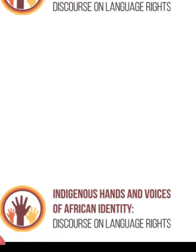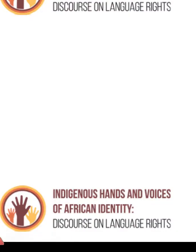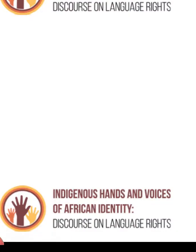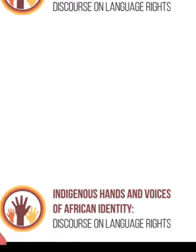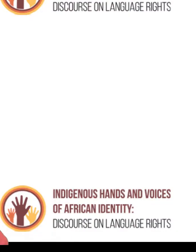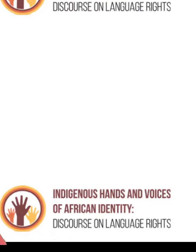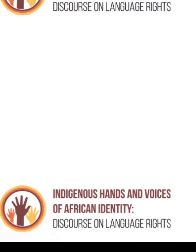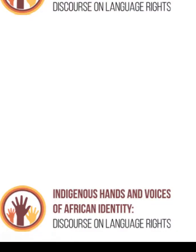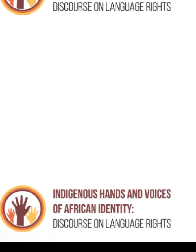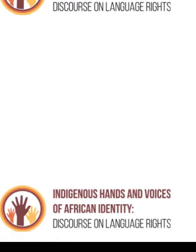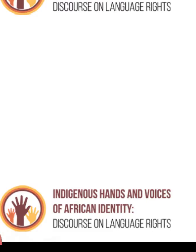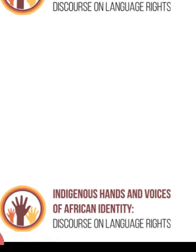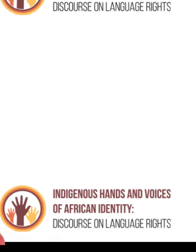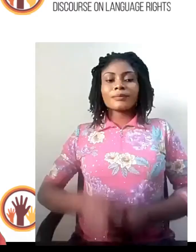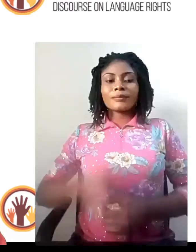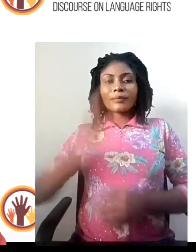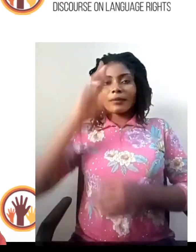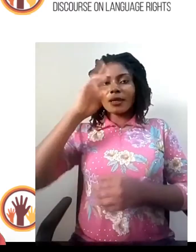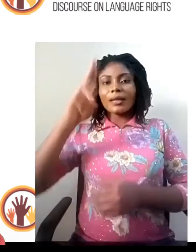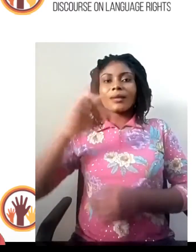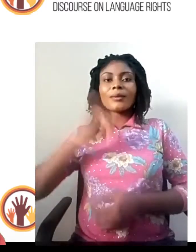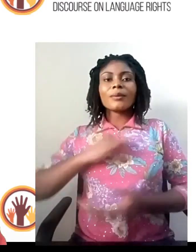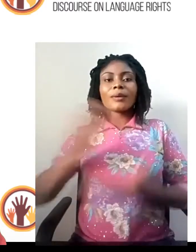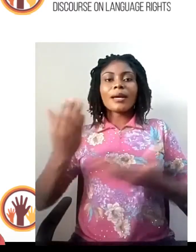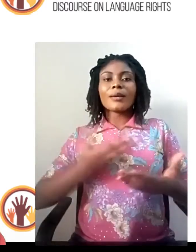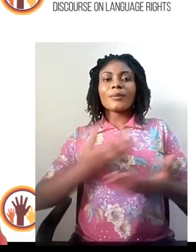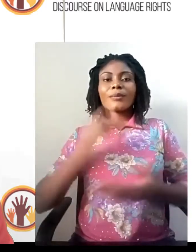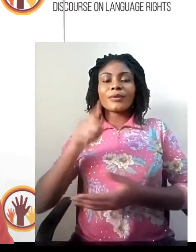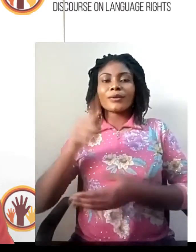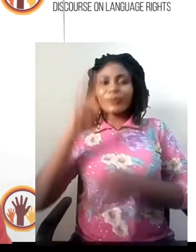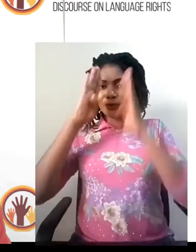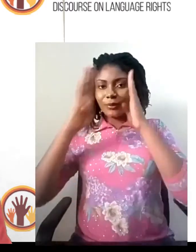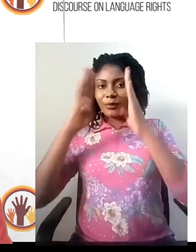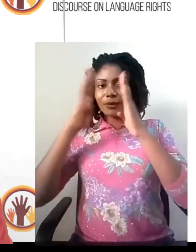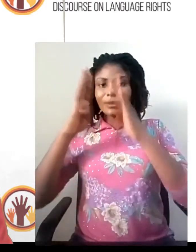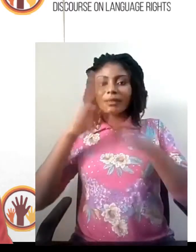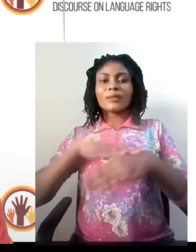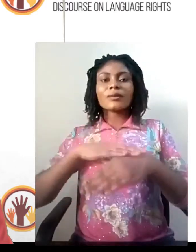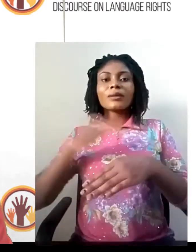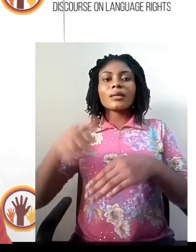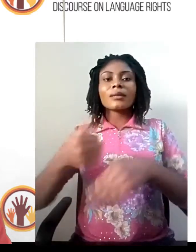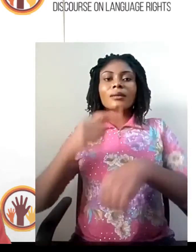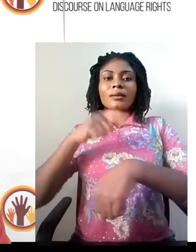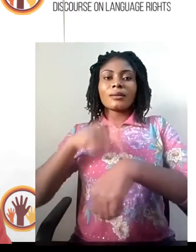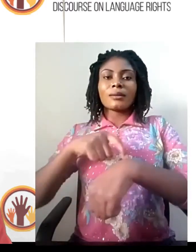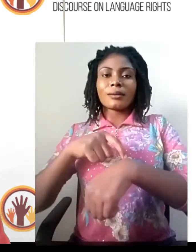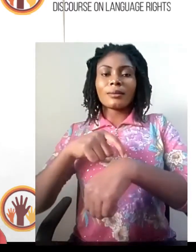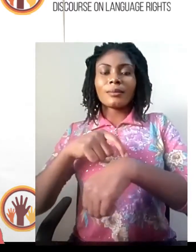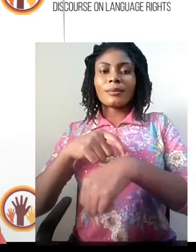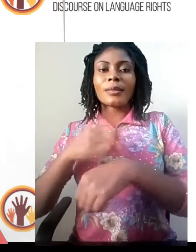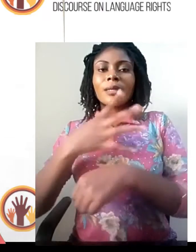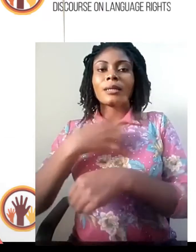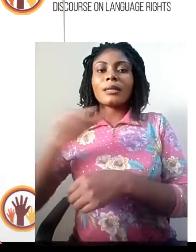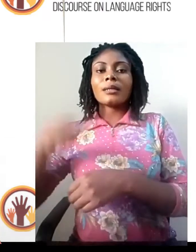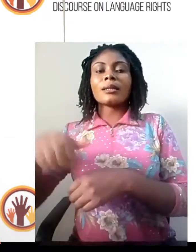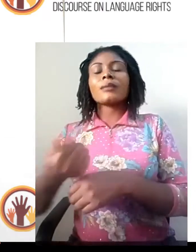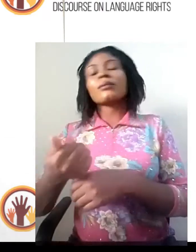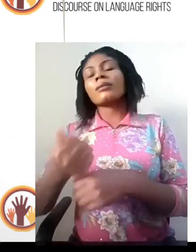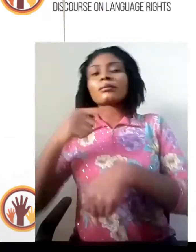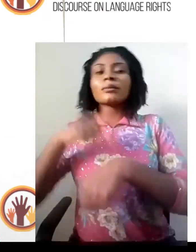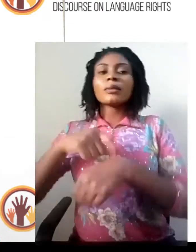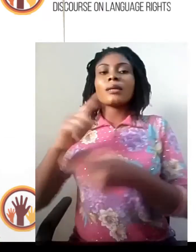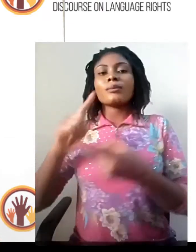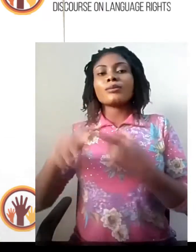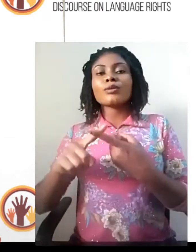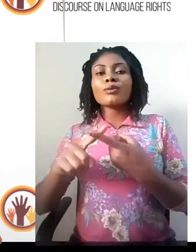I bring you greetings on another moment and another time to